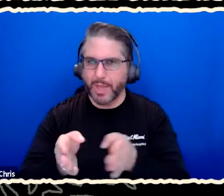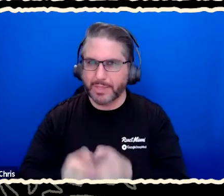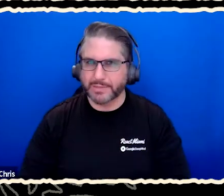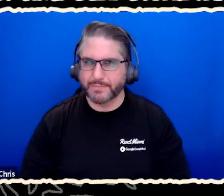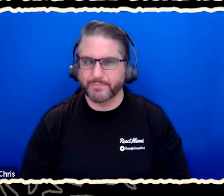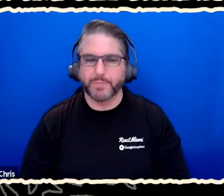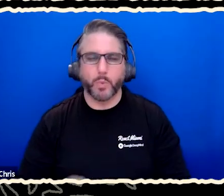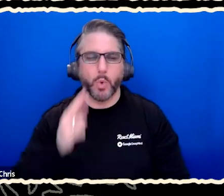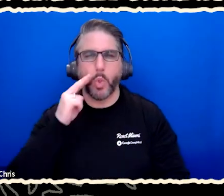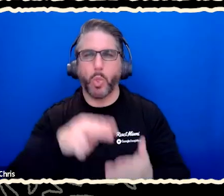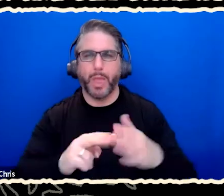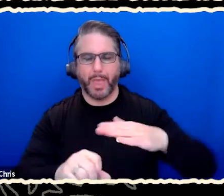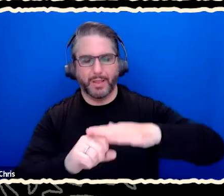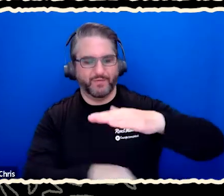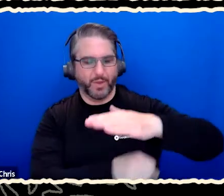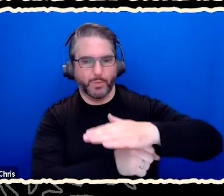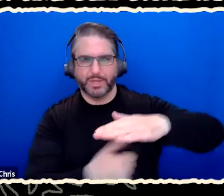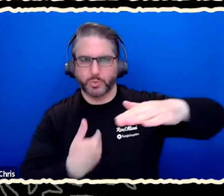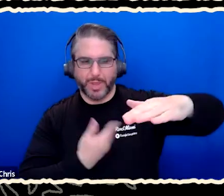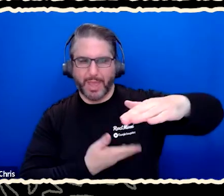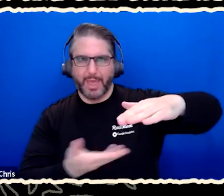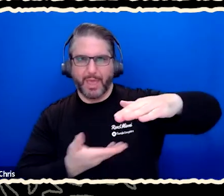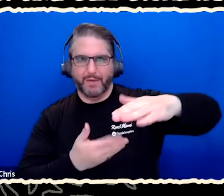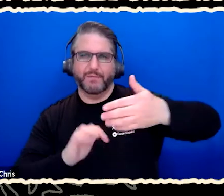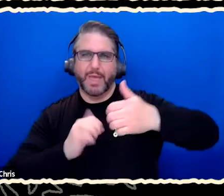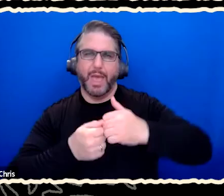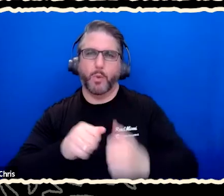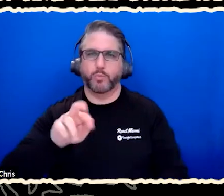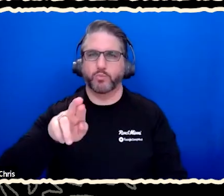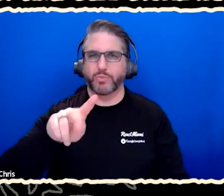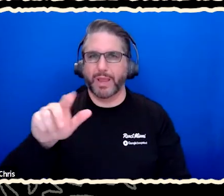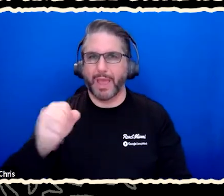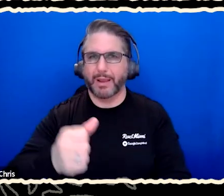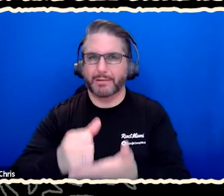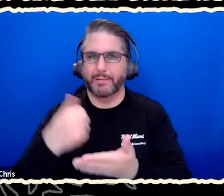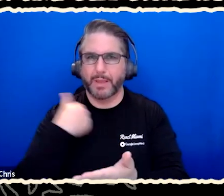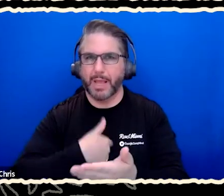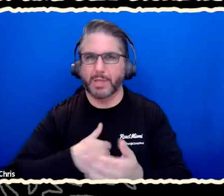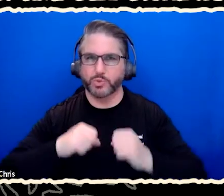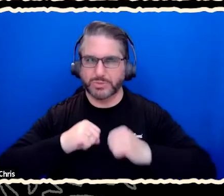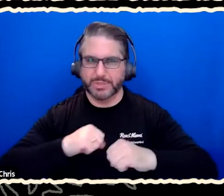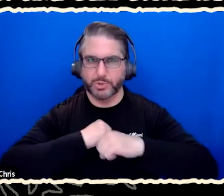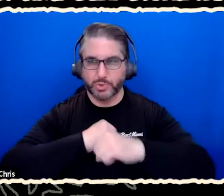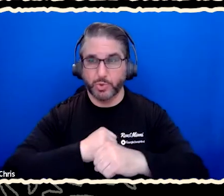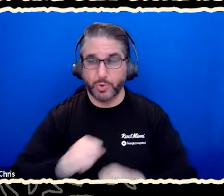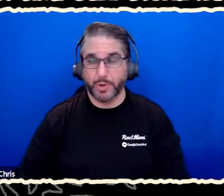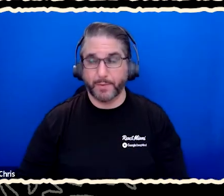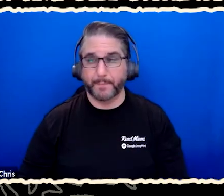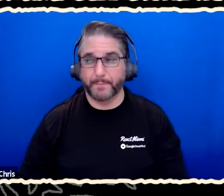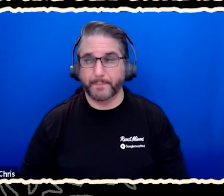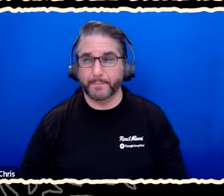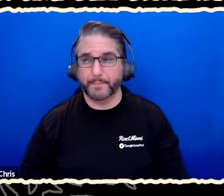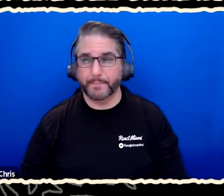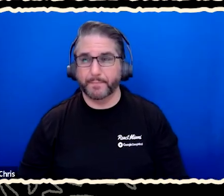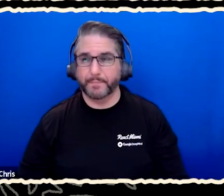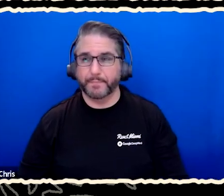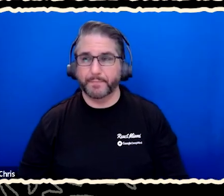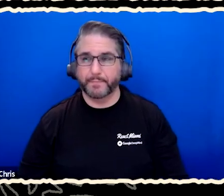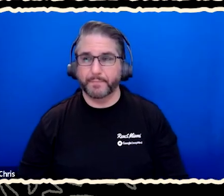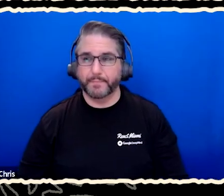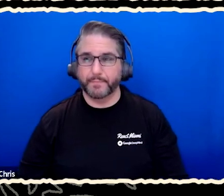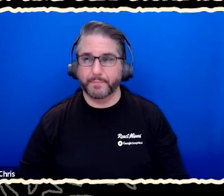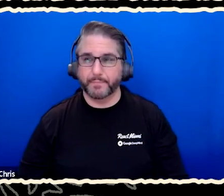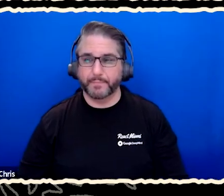what foundations, what wall we have, what React is doing for us to stay secure. And I guess some of